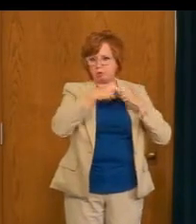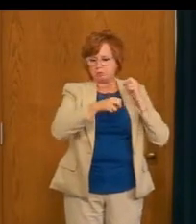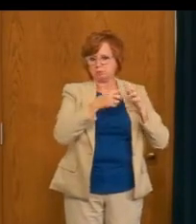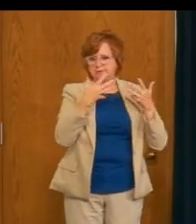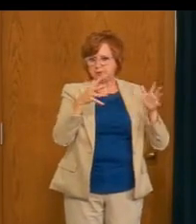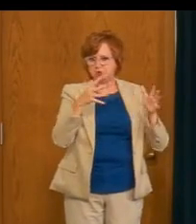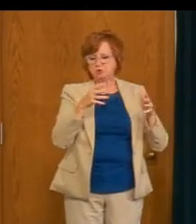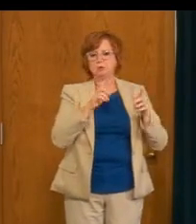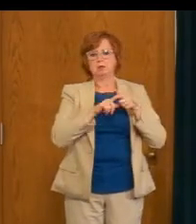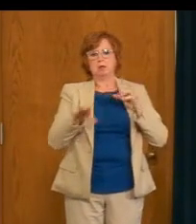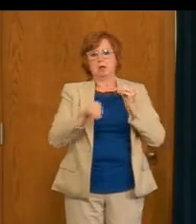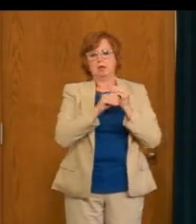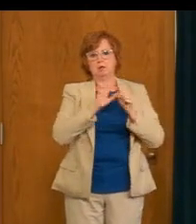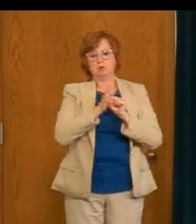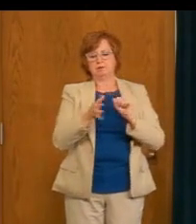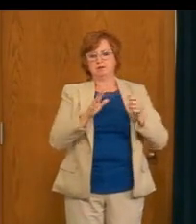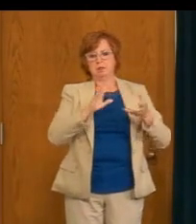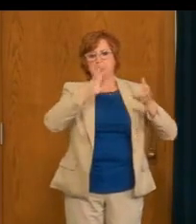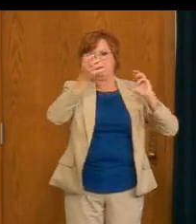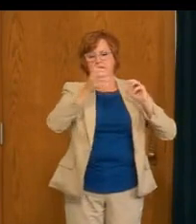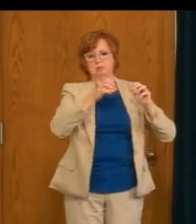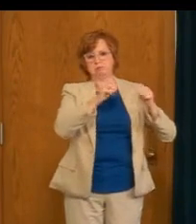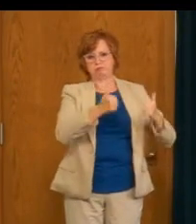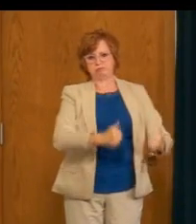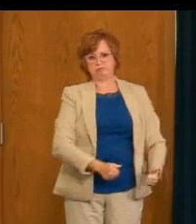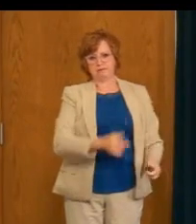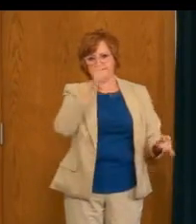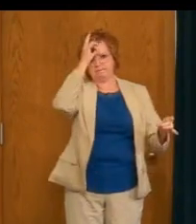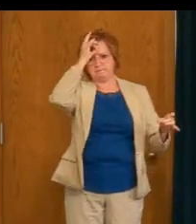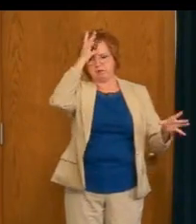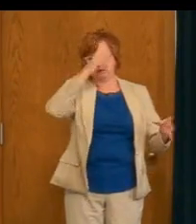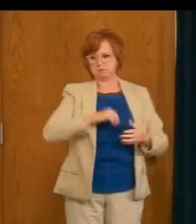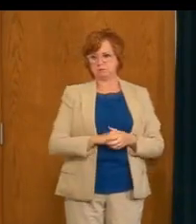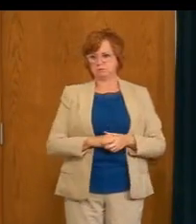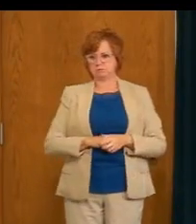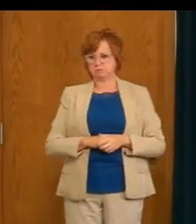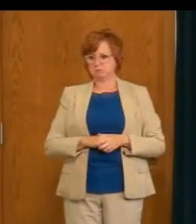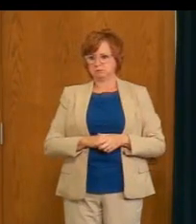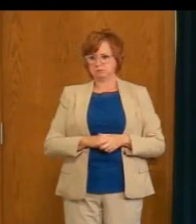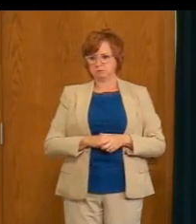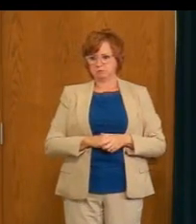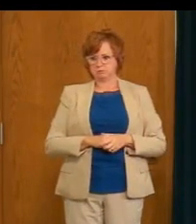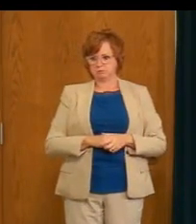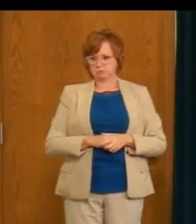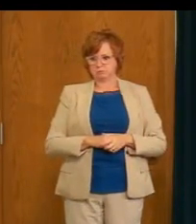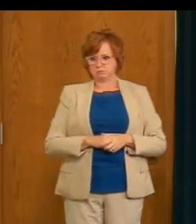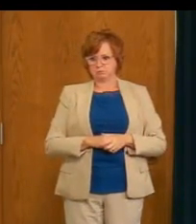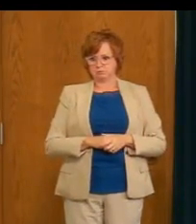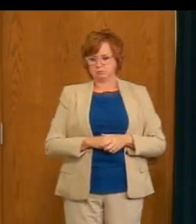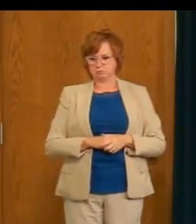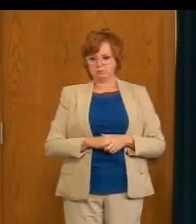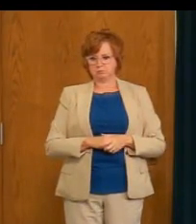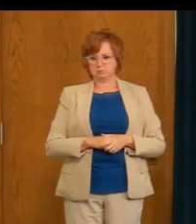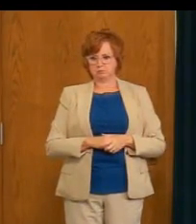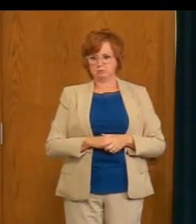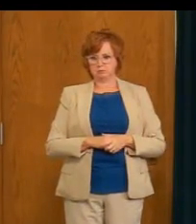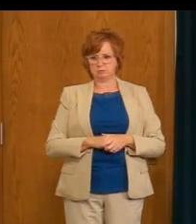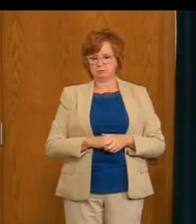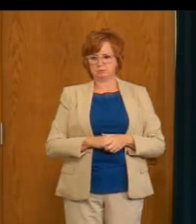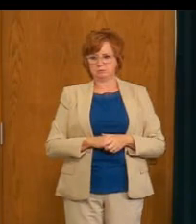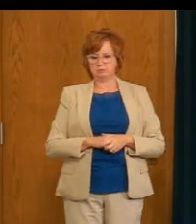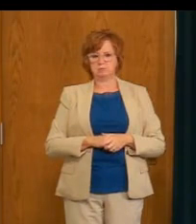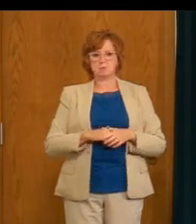that. And of the 5 hospitalized in ICU cases with the second dose, 80% had comorbid conditions, and 60% were